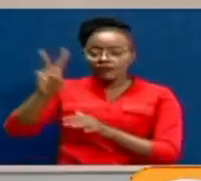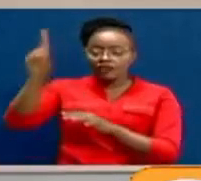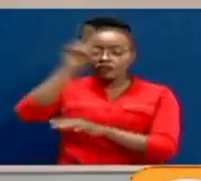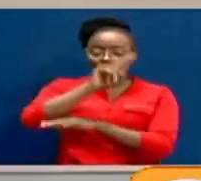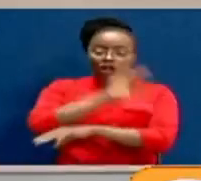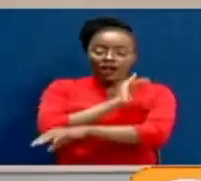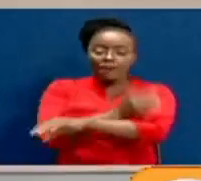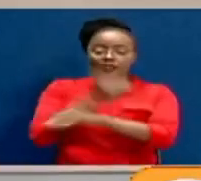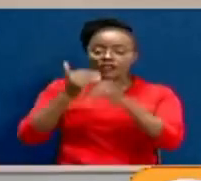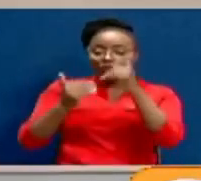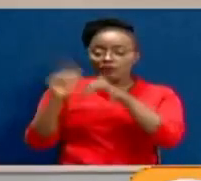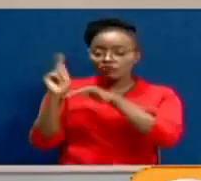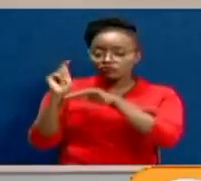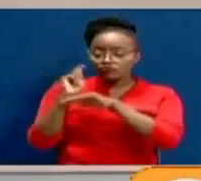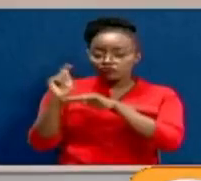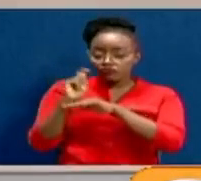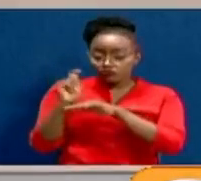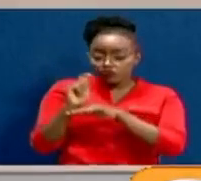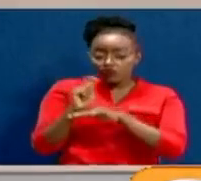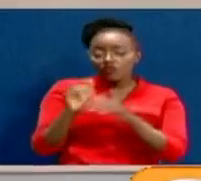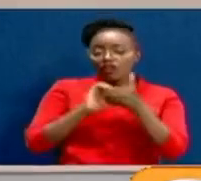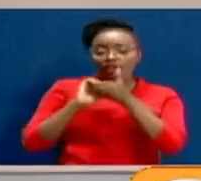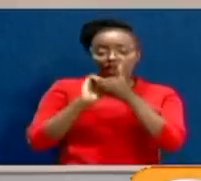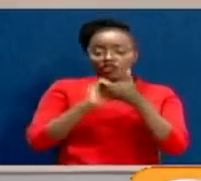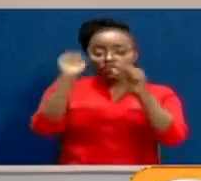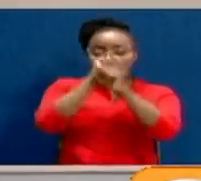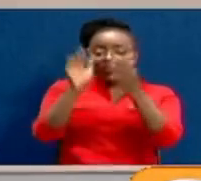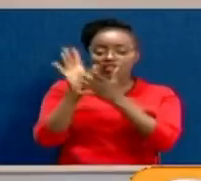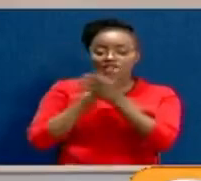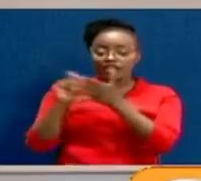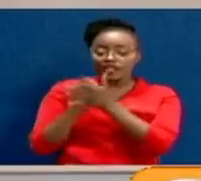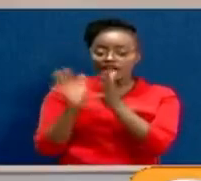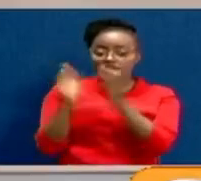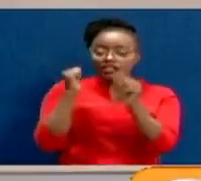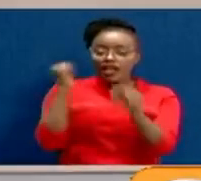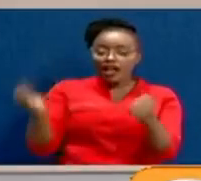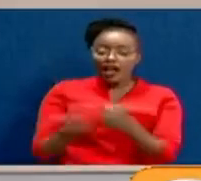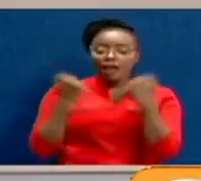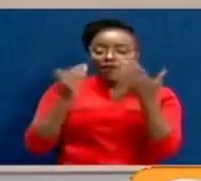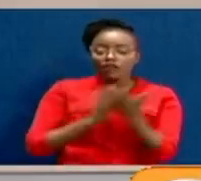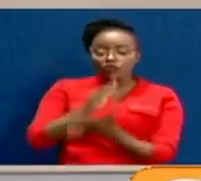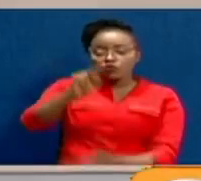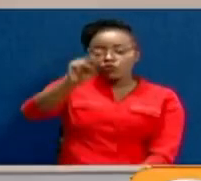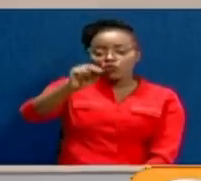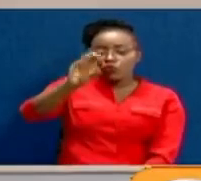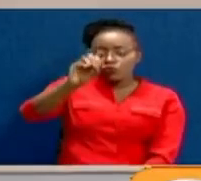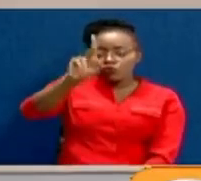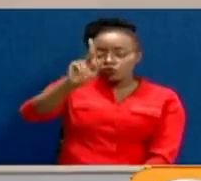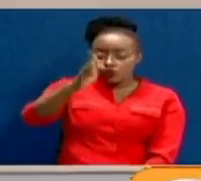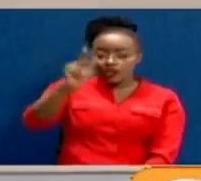two-day capacity-building training for federation presidents and secretary generals conducted by the National Olympic Committee of